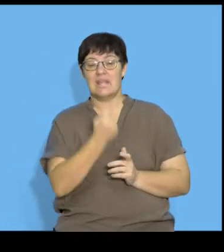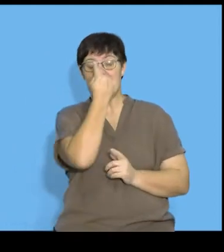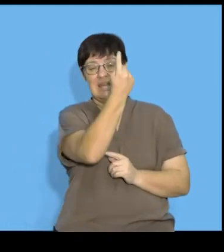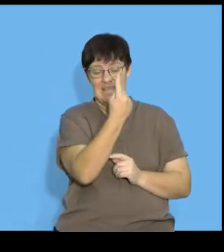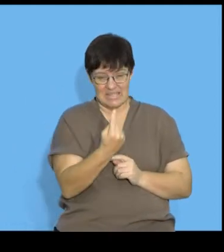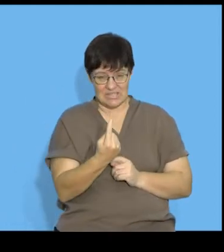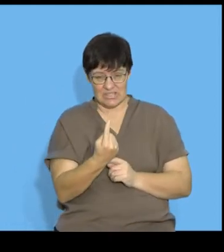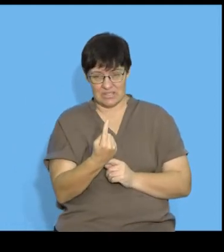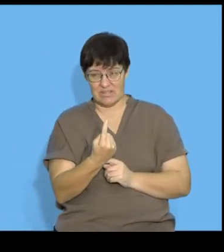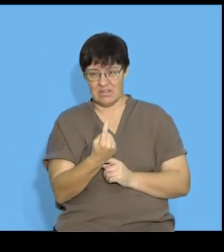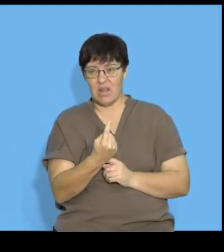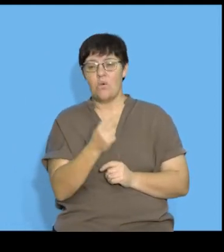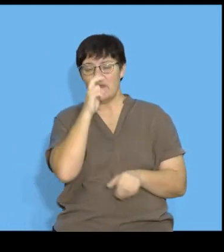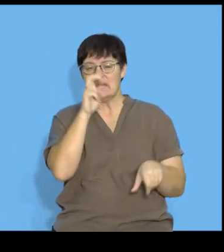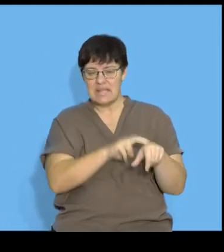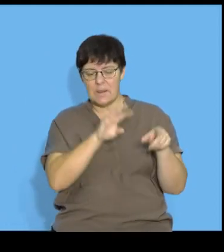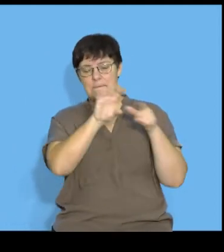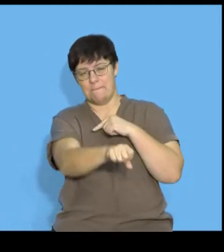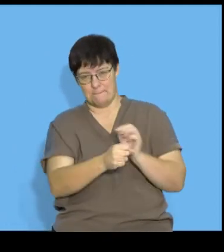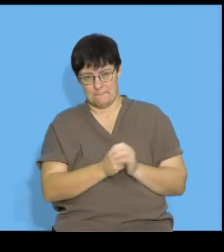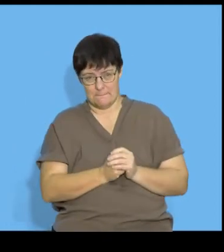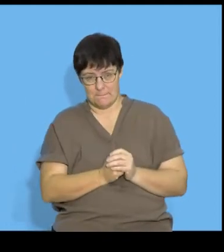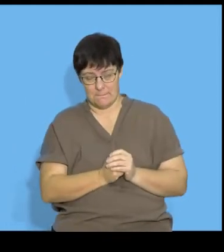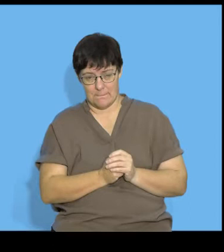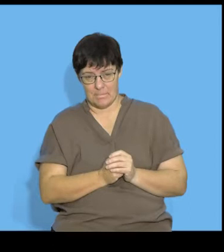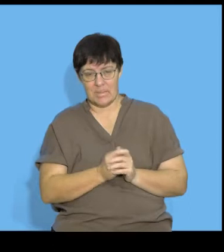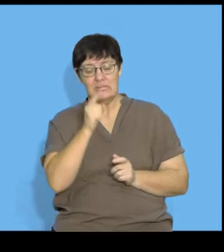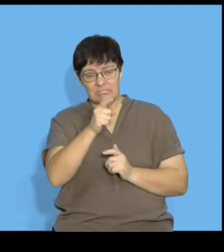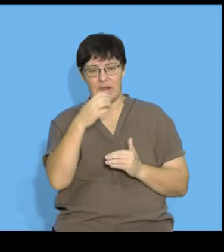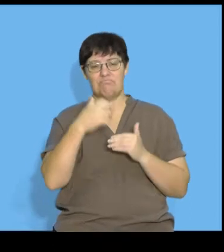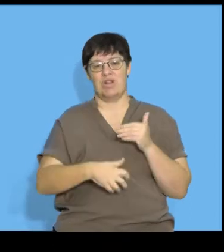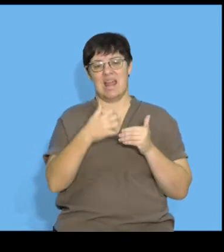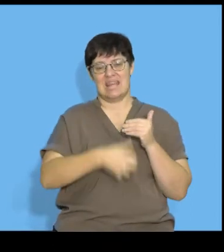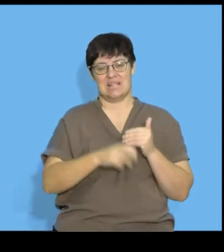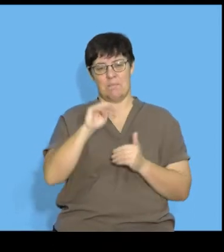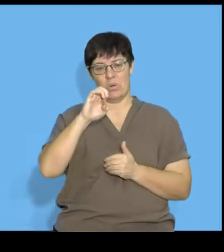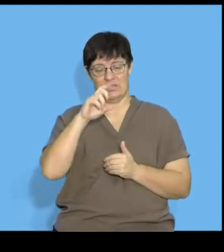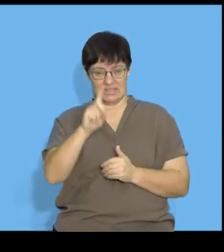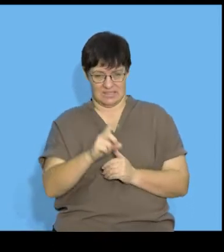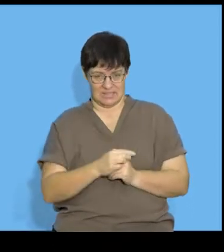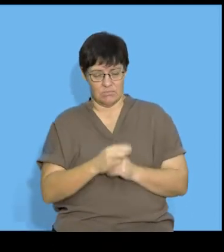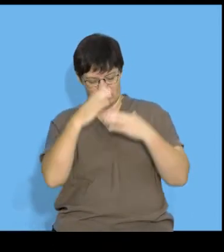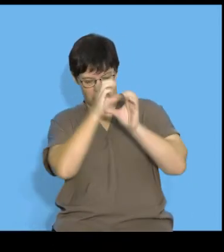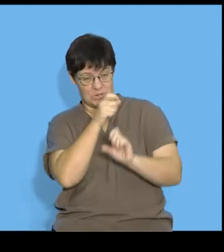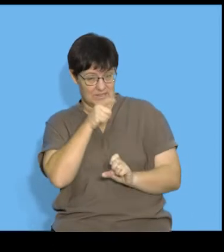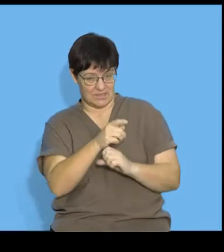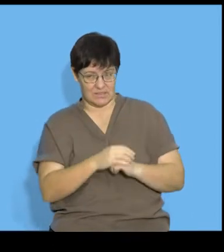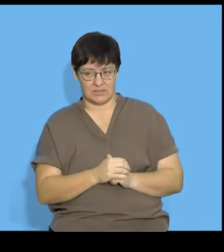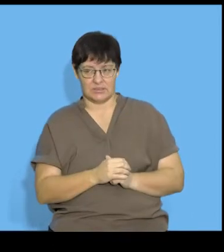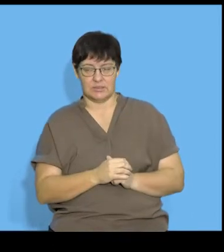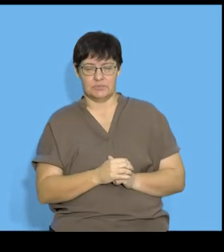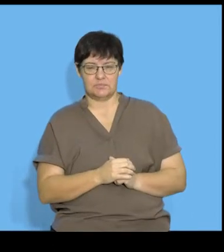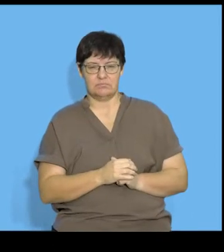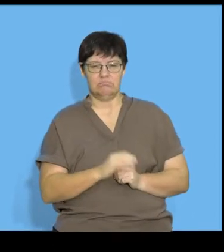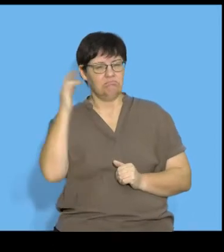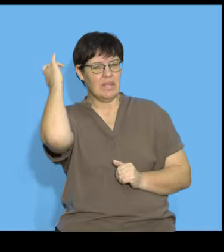have some kind of recognition. And this is the bread mold that we are going to, all right, concentrate on. Now, I want you to imagine